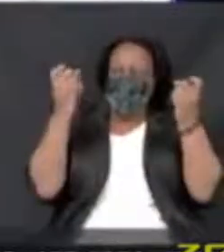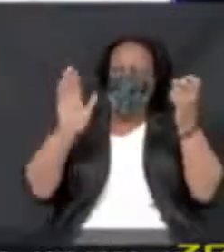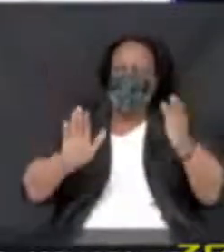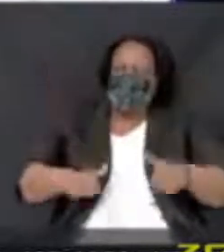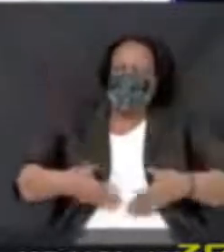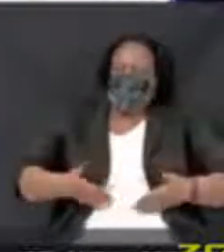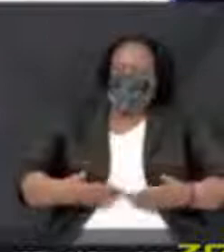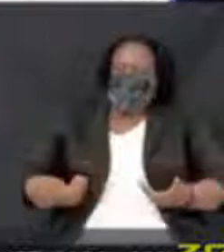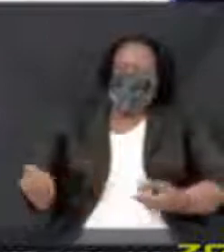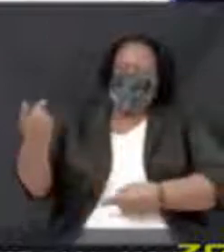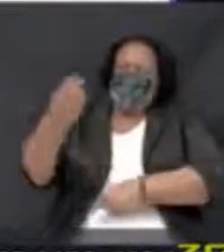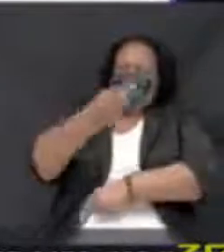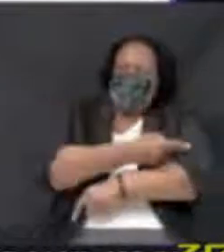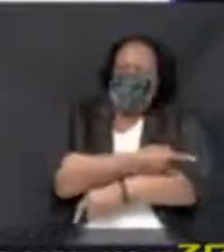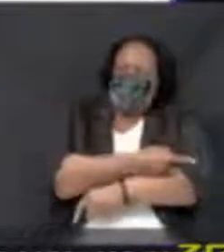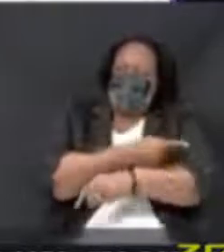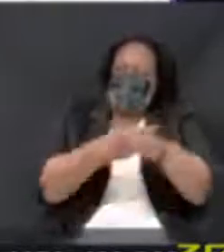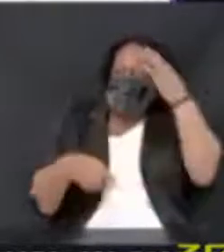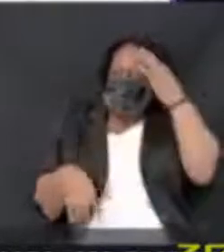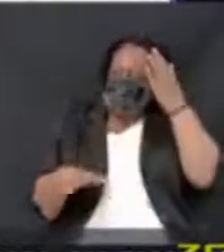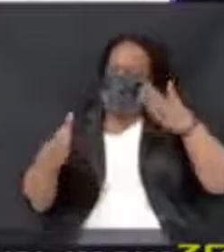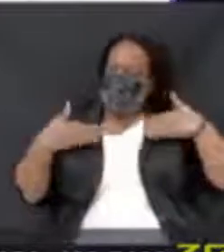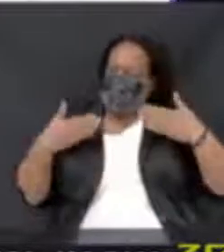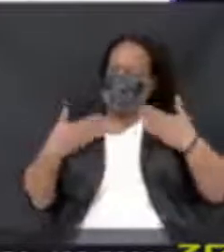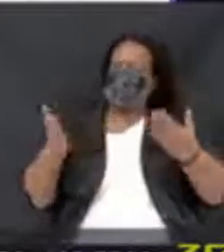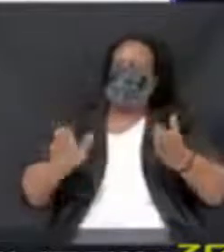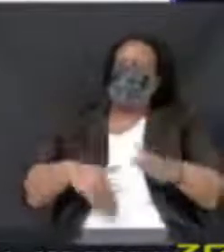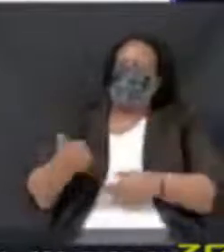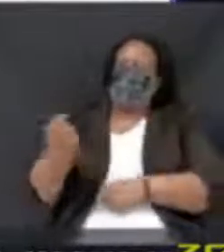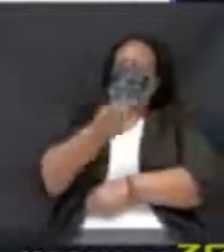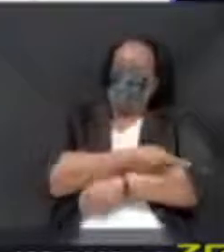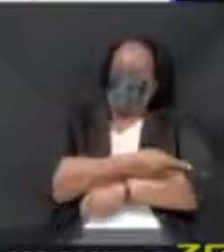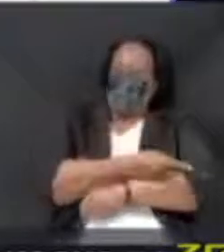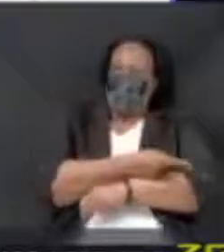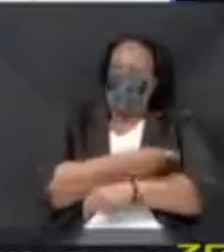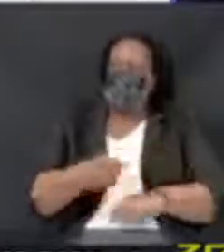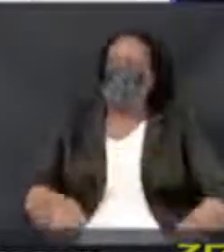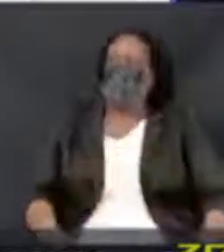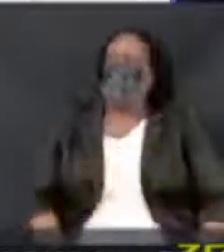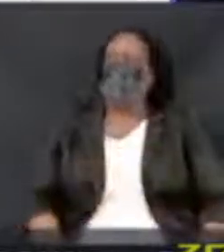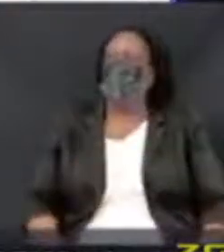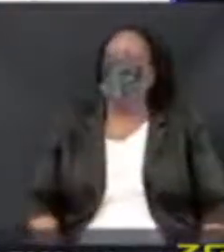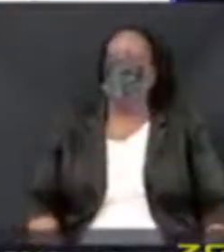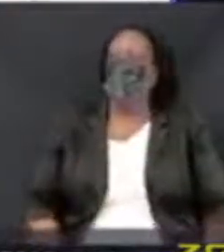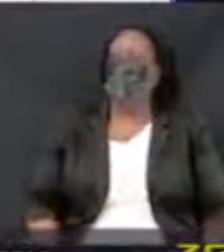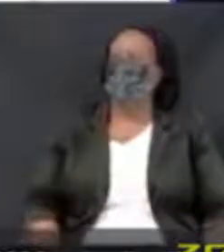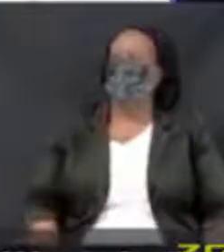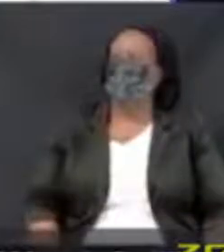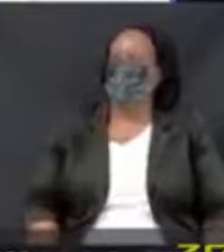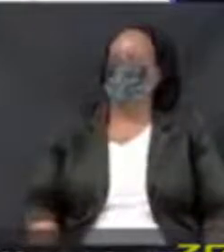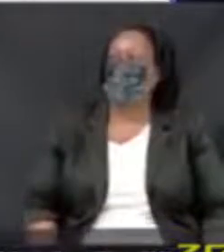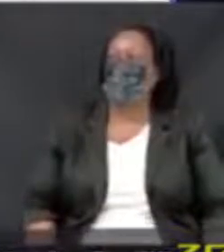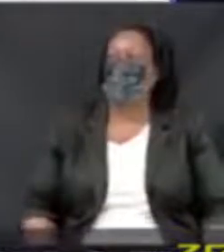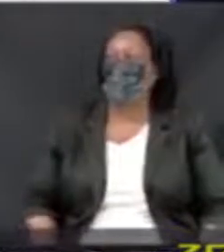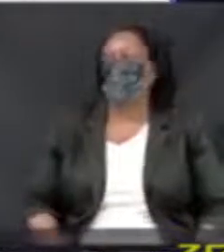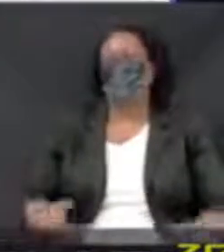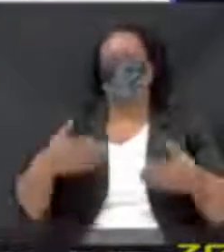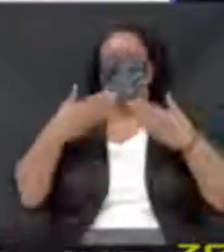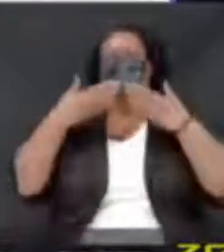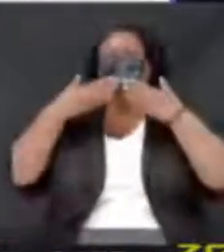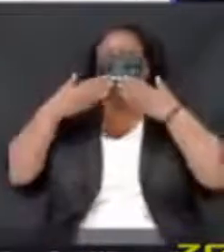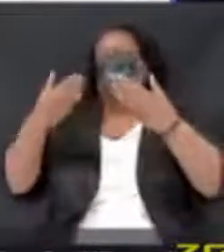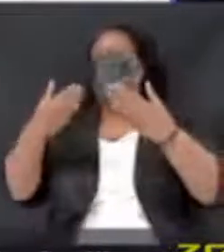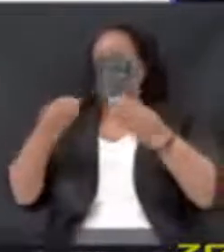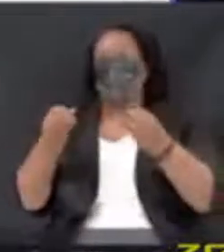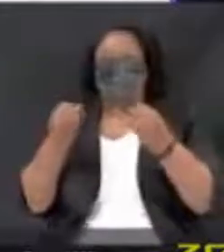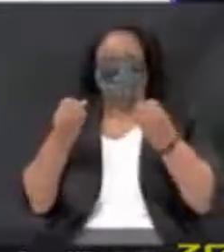birthday again, and we wish you a great birthday, what remains of it. Okay, thank you so much. Oh